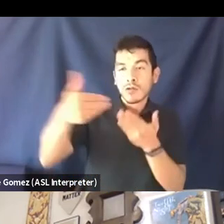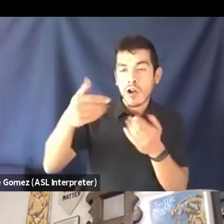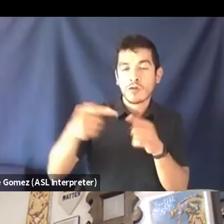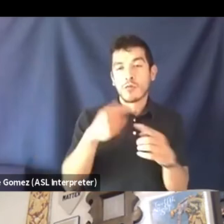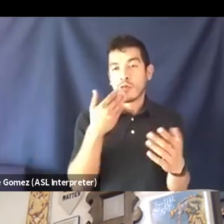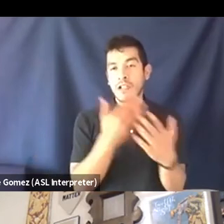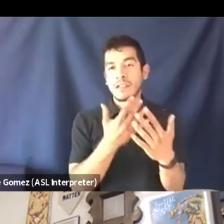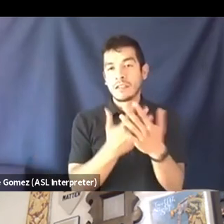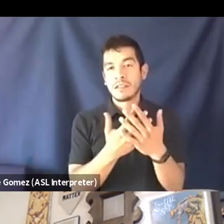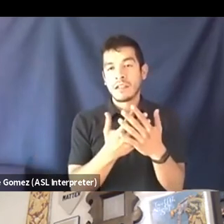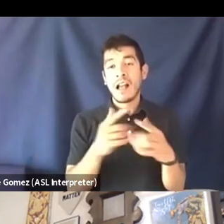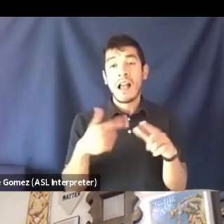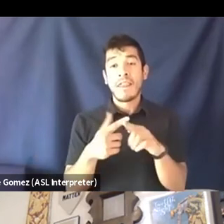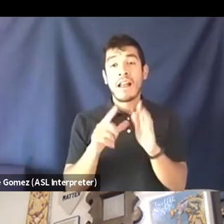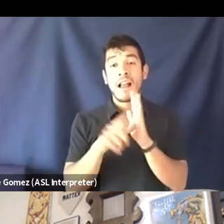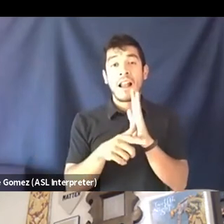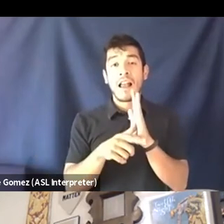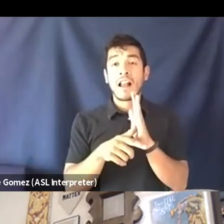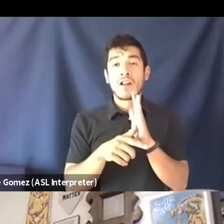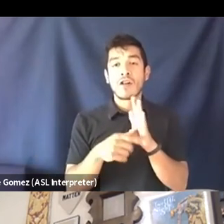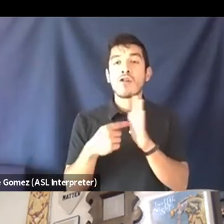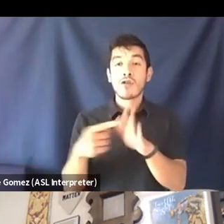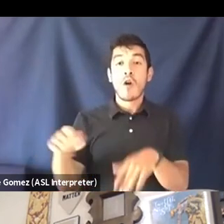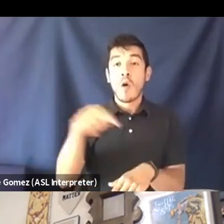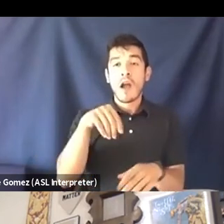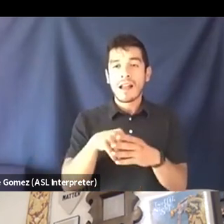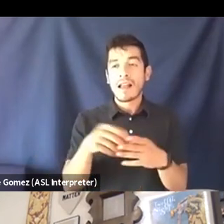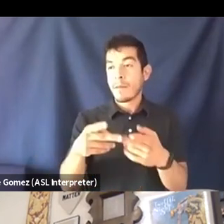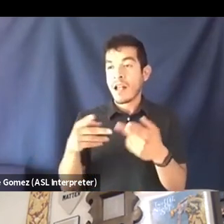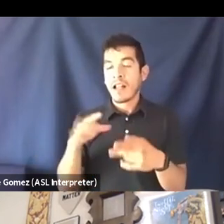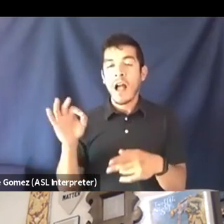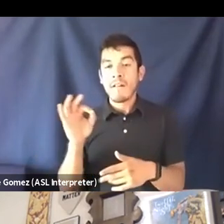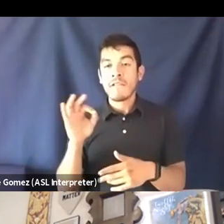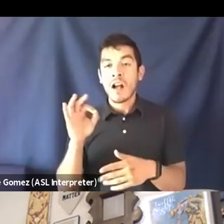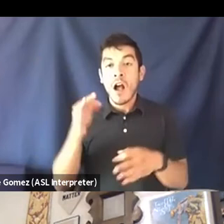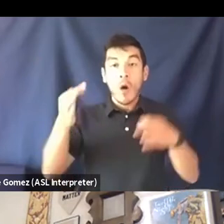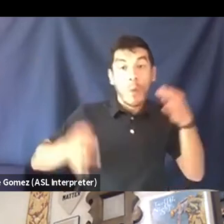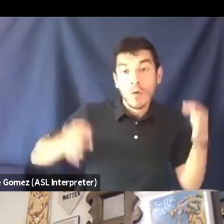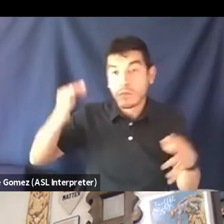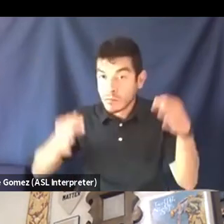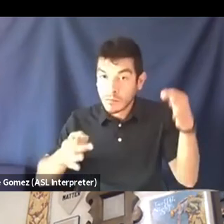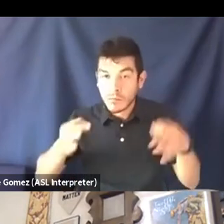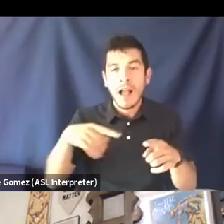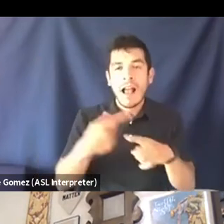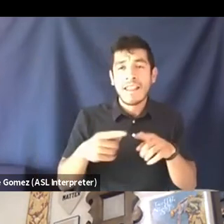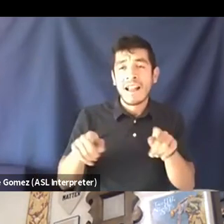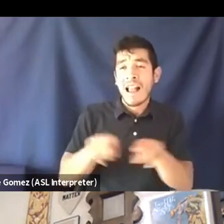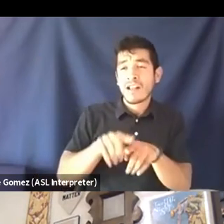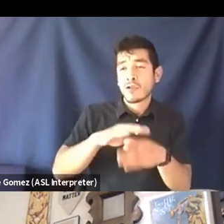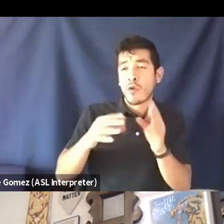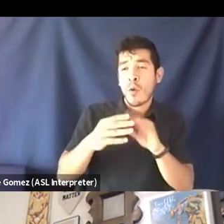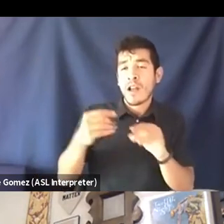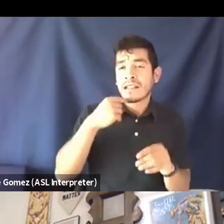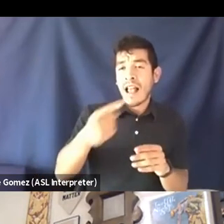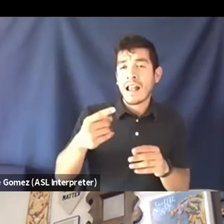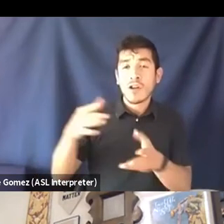imprisonment. And then later placing us in the midst of an unfolding trial. And then finally also as a storytelling device, evoking kind of